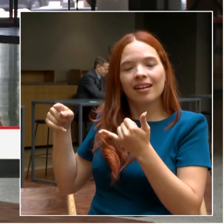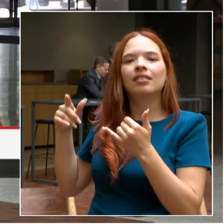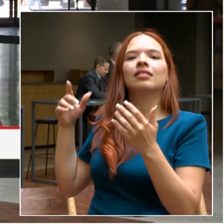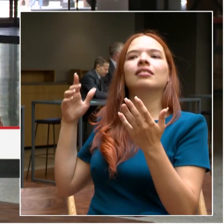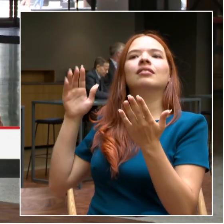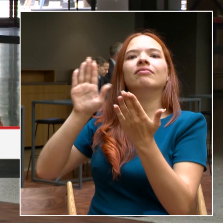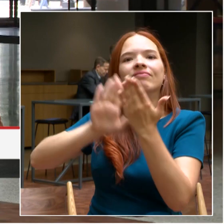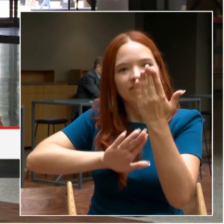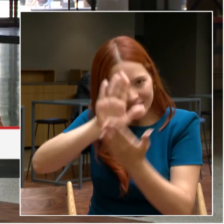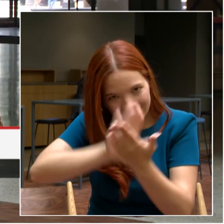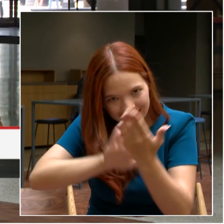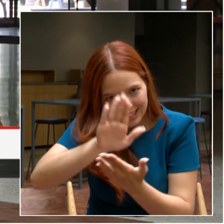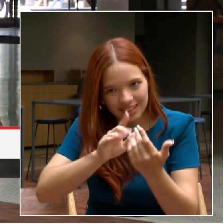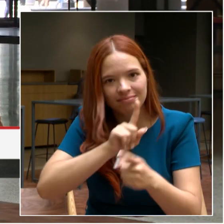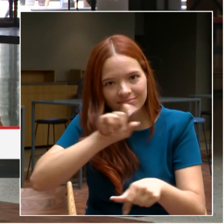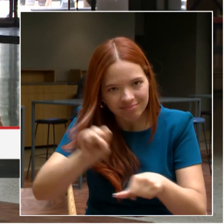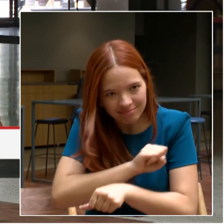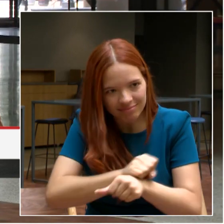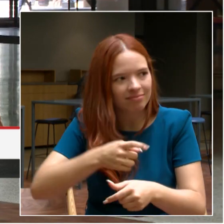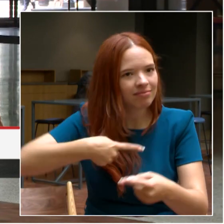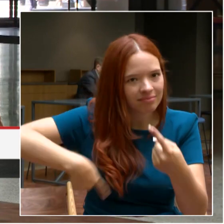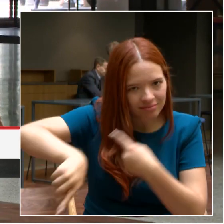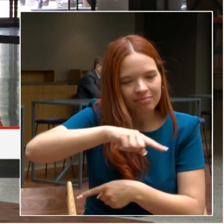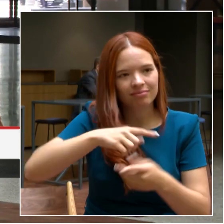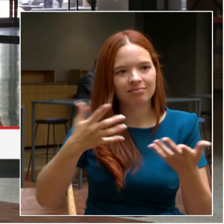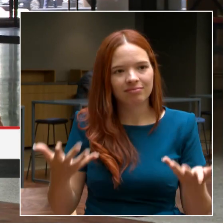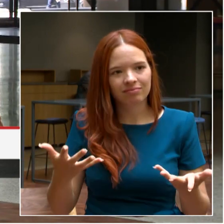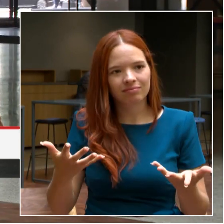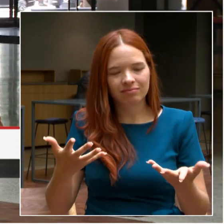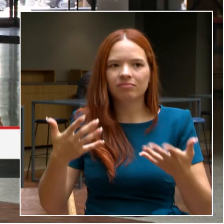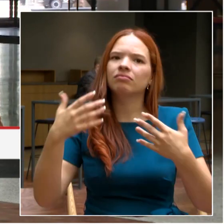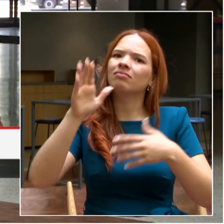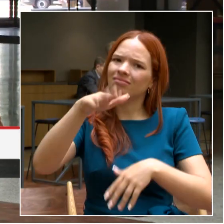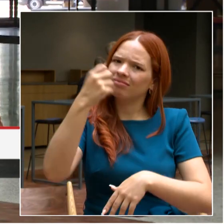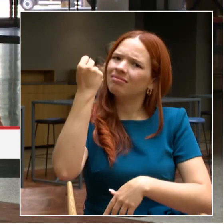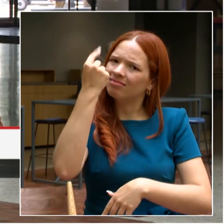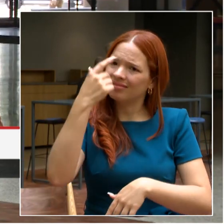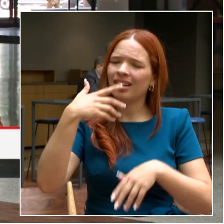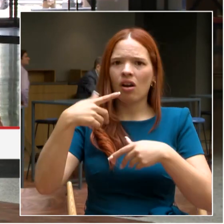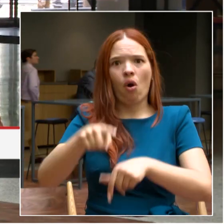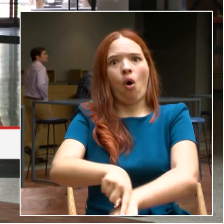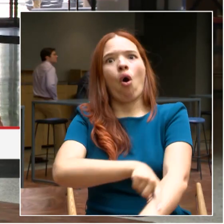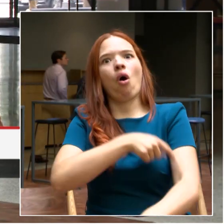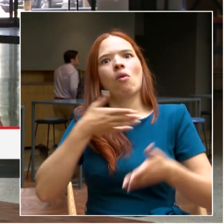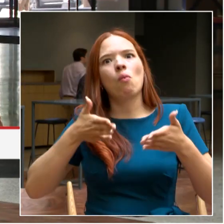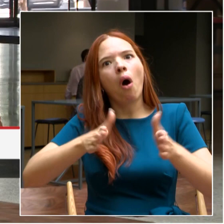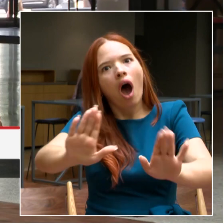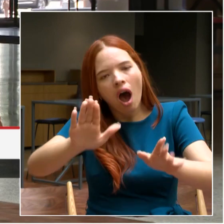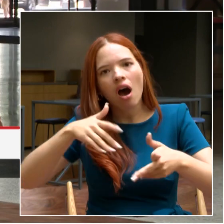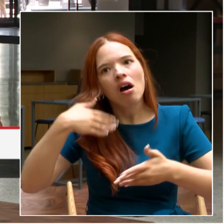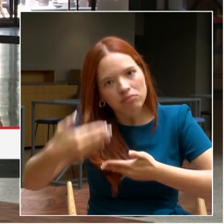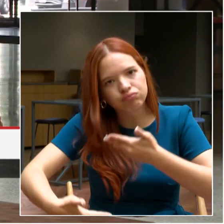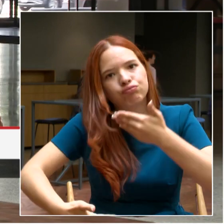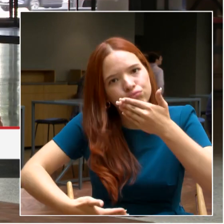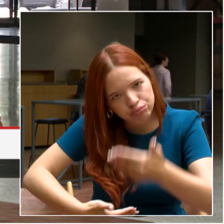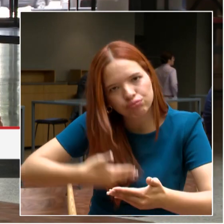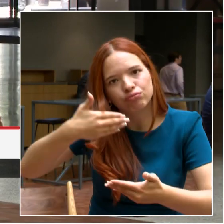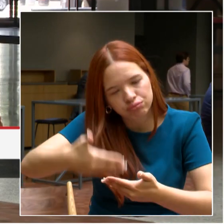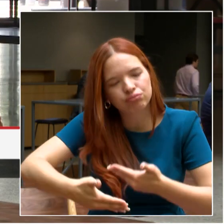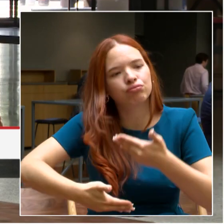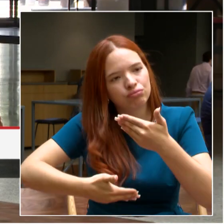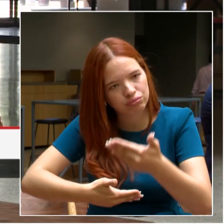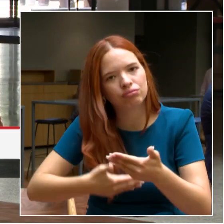have some ways to go, and it's going to really take this cross-sector collaboration to make it happen. You've got willing partners at the Council of the District of